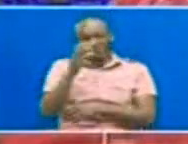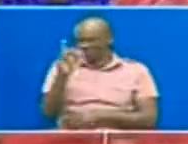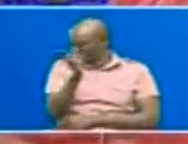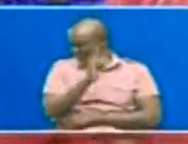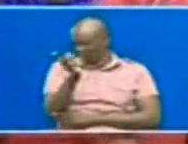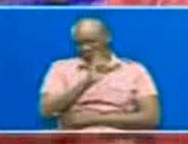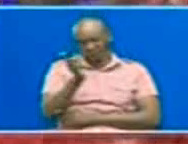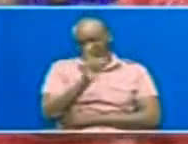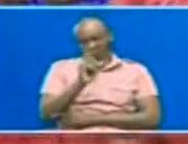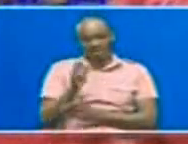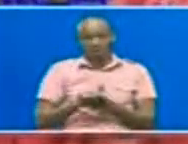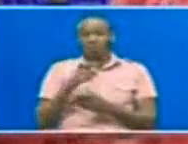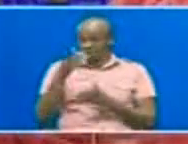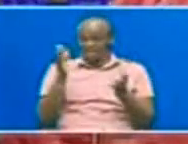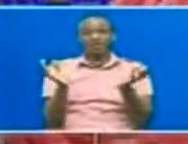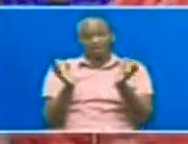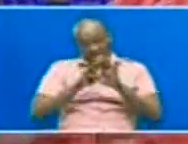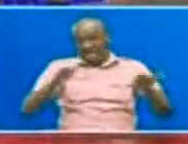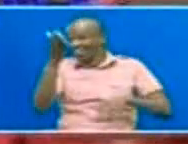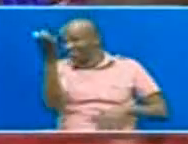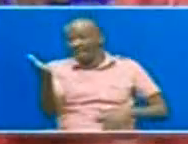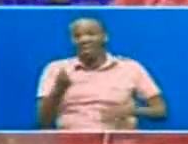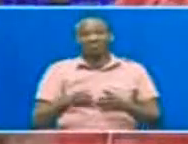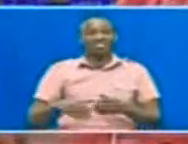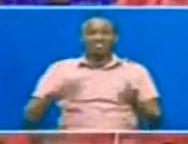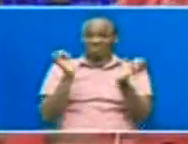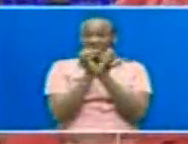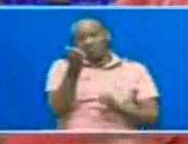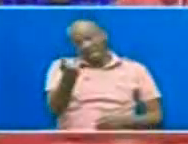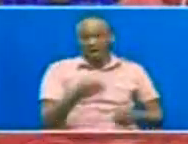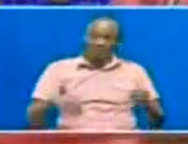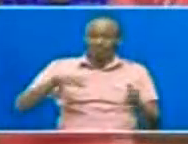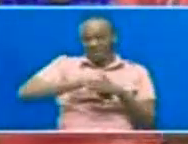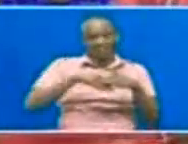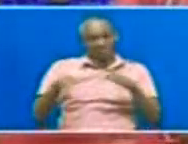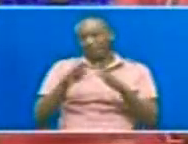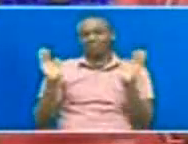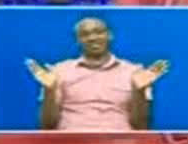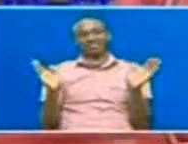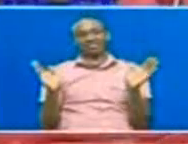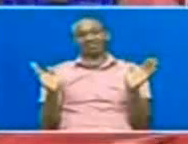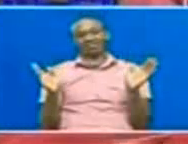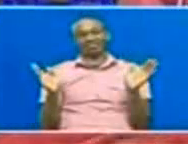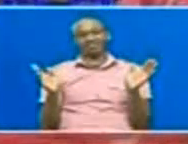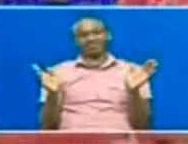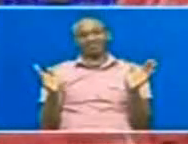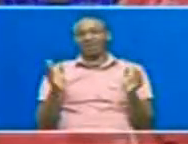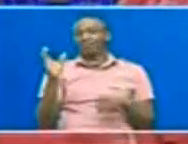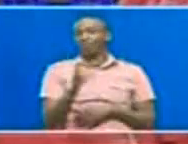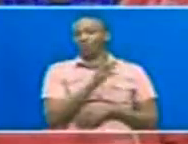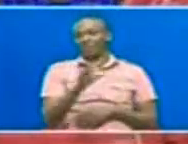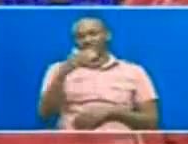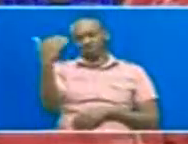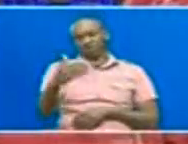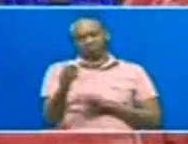tukicheza. Viwanja hiko huko Likoni nyingi. Tutakuwa tukicheza mpira. Kwa hivyo, mambo ya pombe